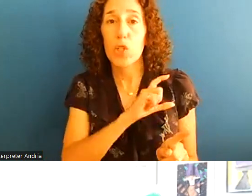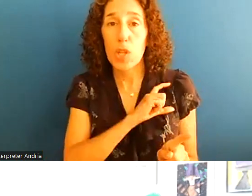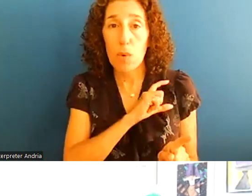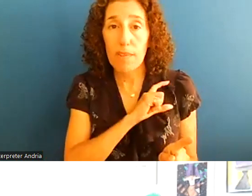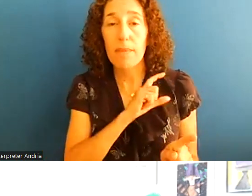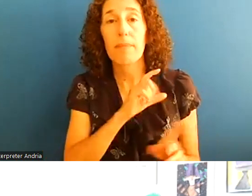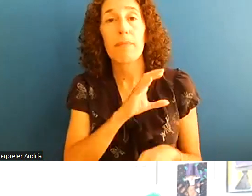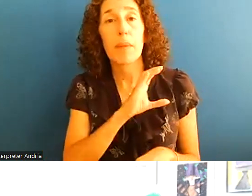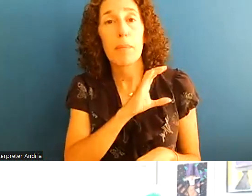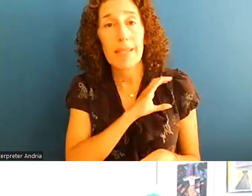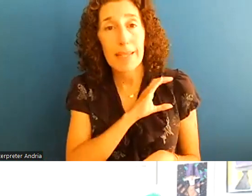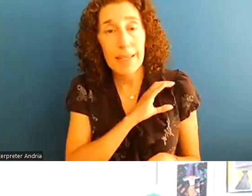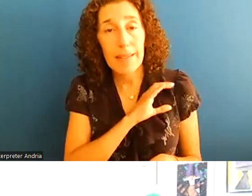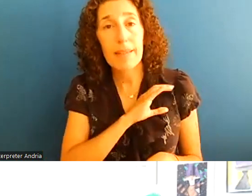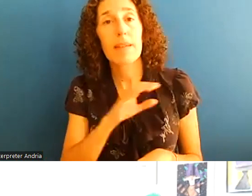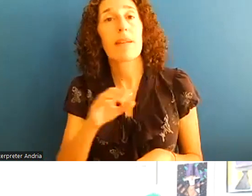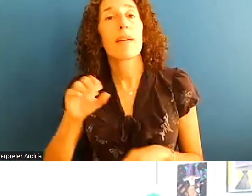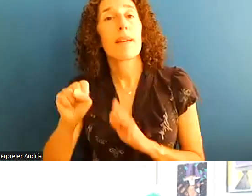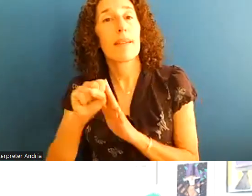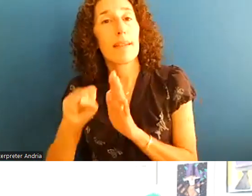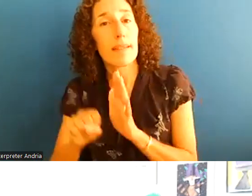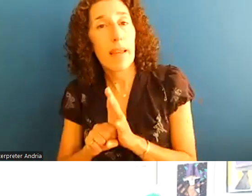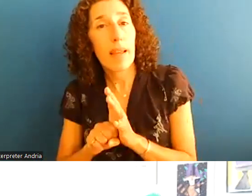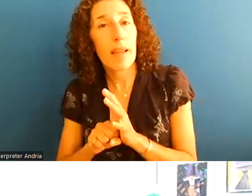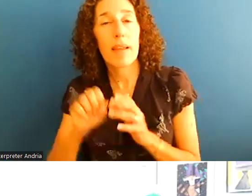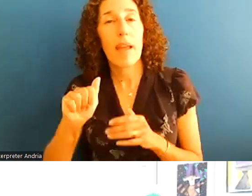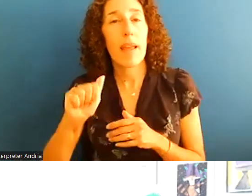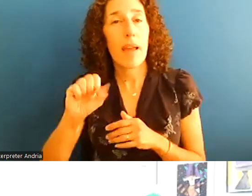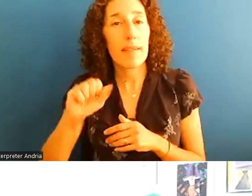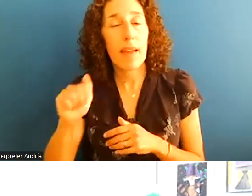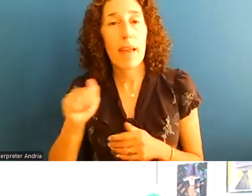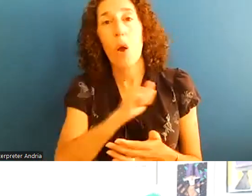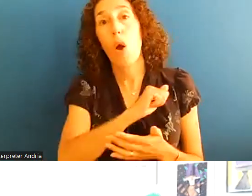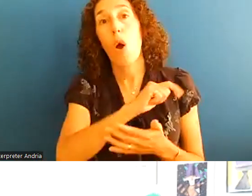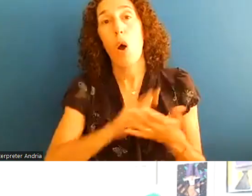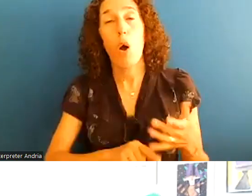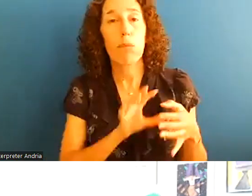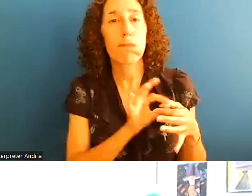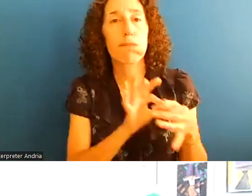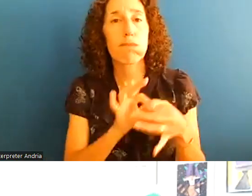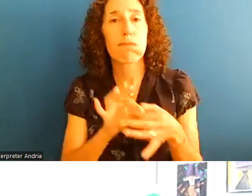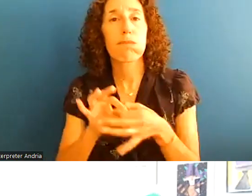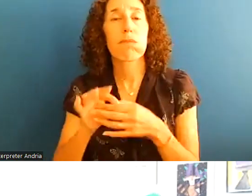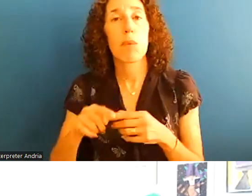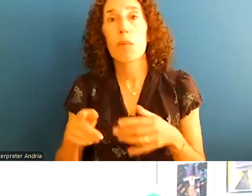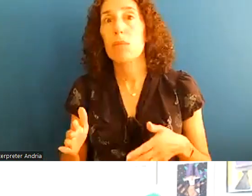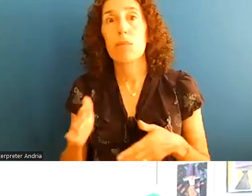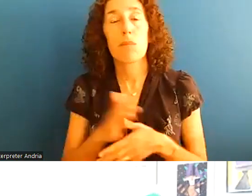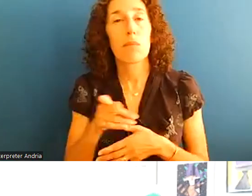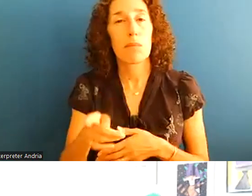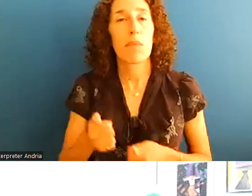their advocates. But like I said, most importantly, we're here to support the survivor in whatever it is that they're concerned